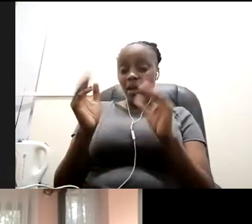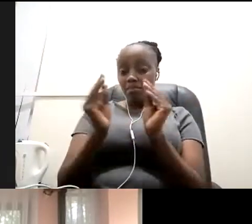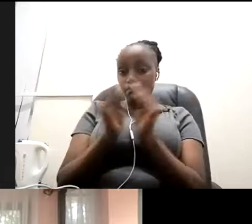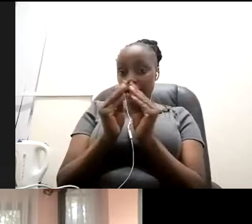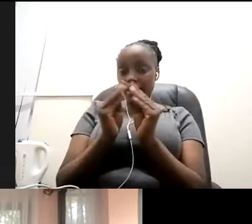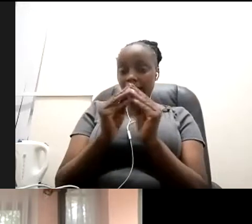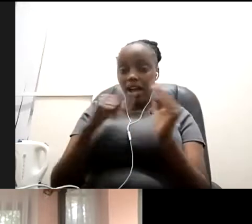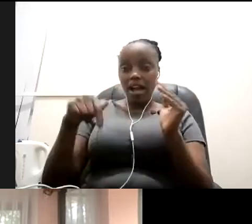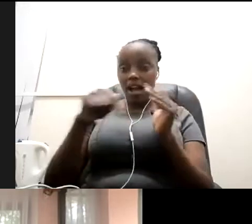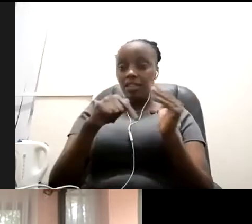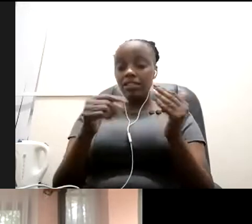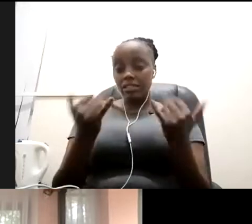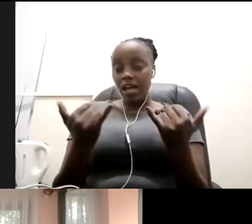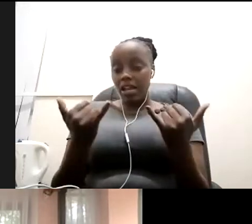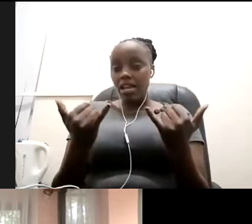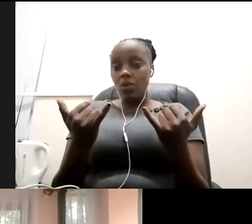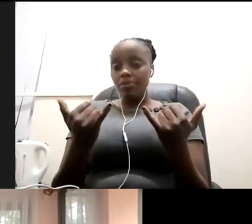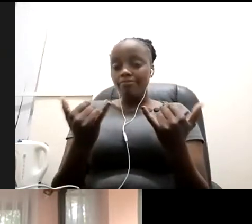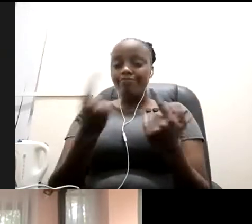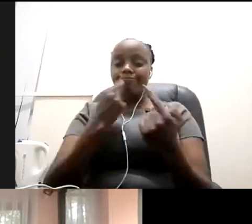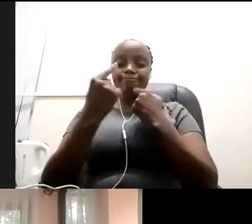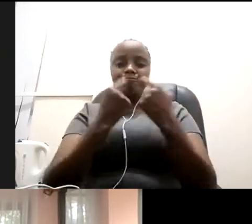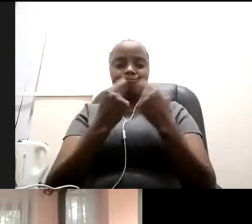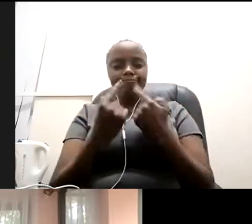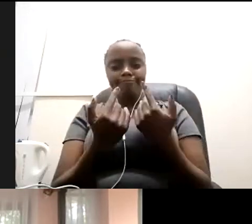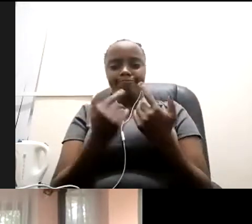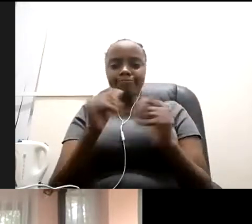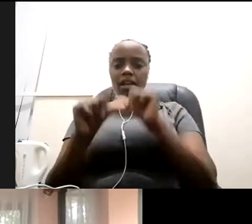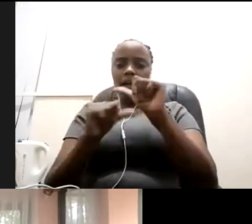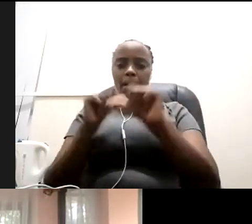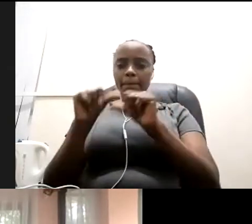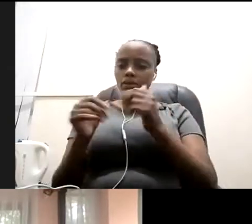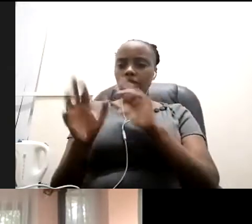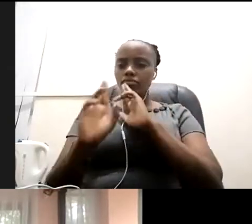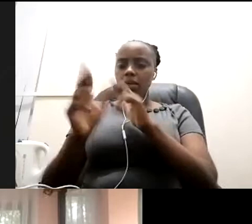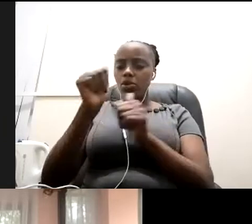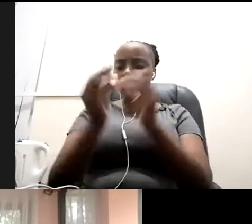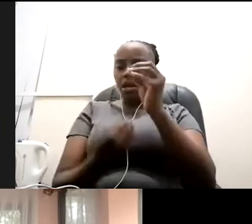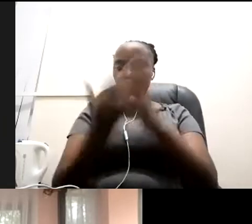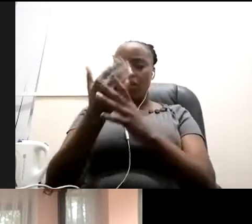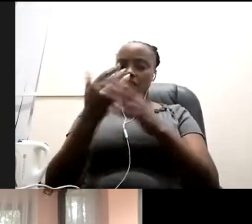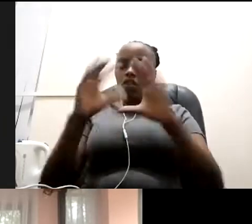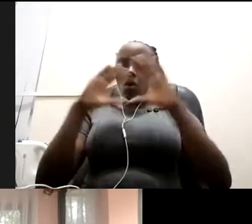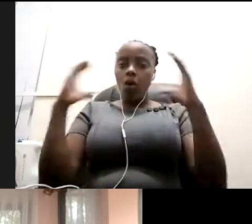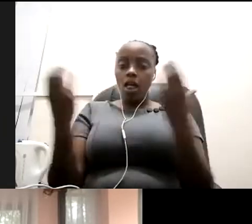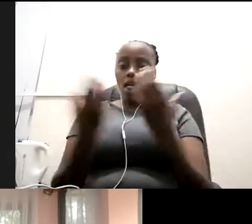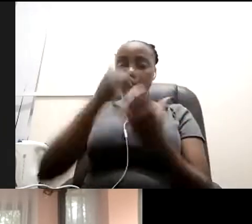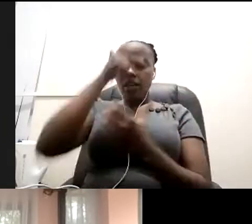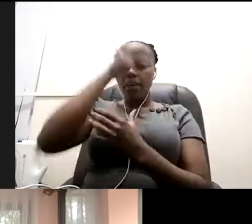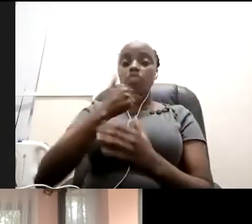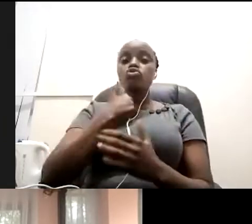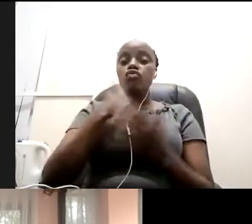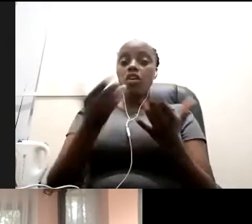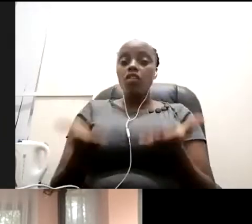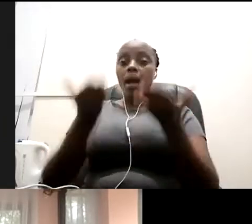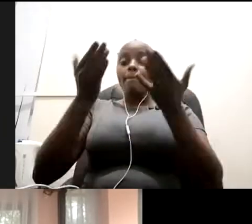we will be talking about a report that has been produced by the World Blind Union, Amplifying Voices,